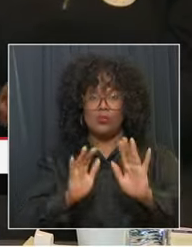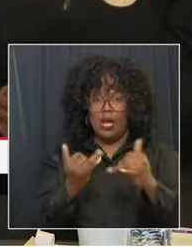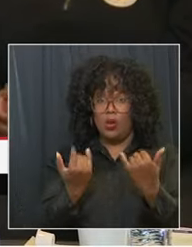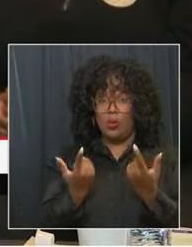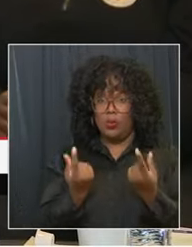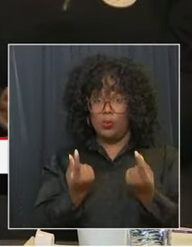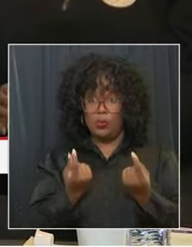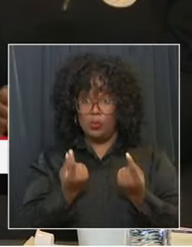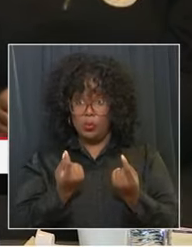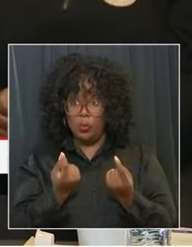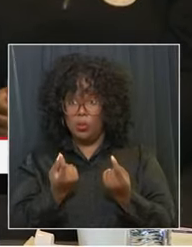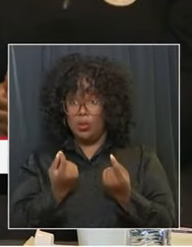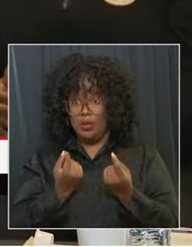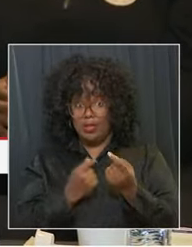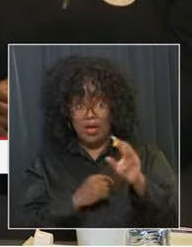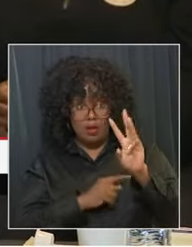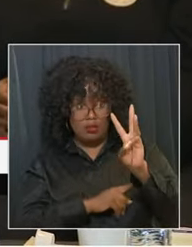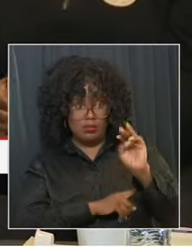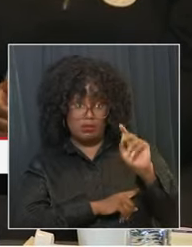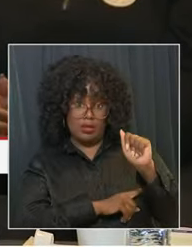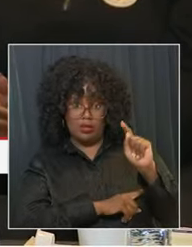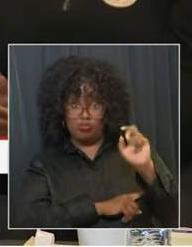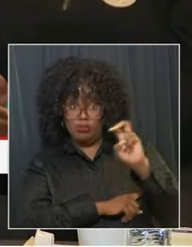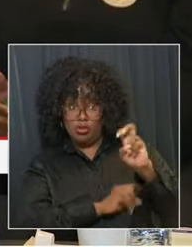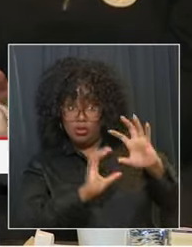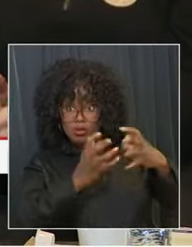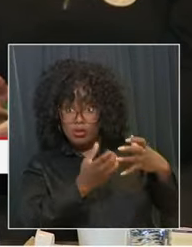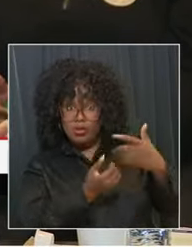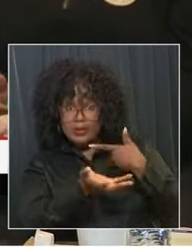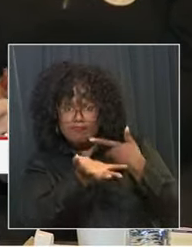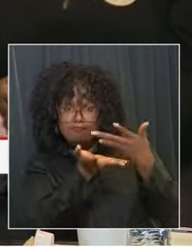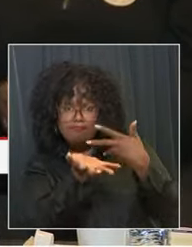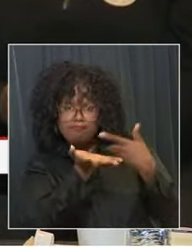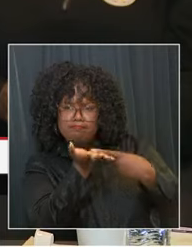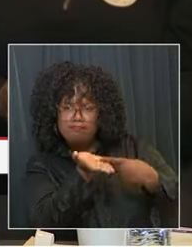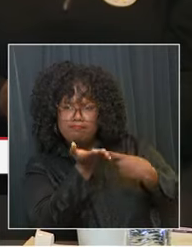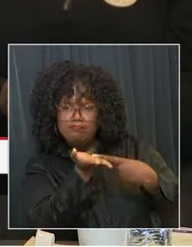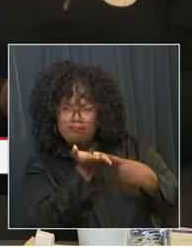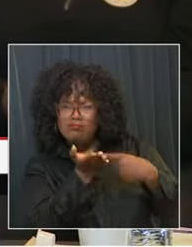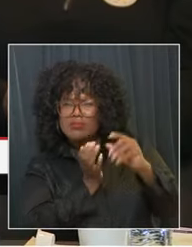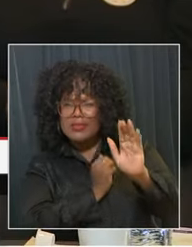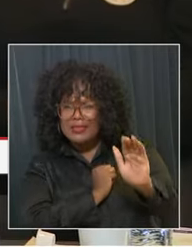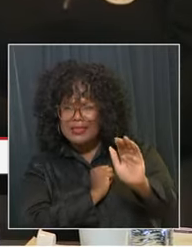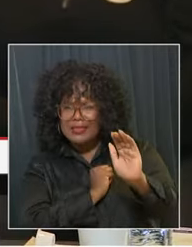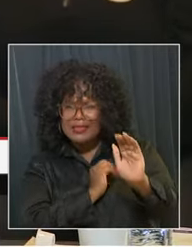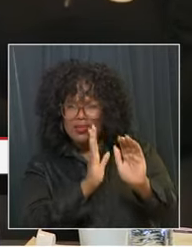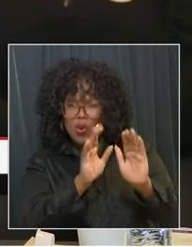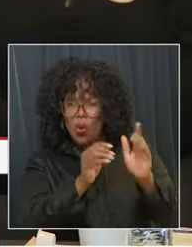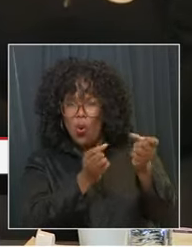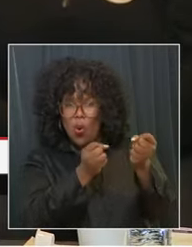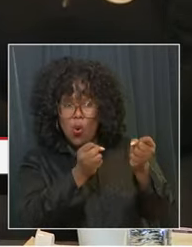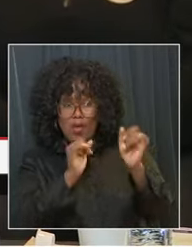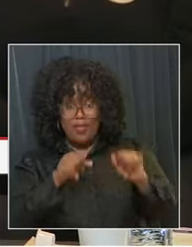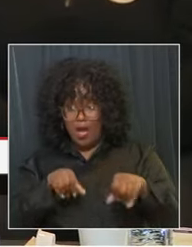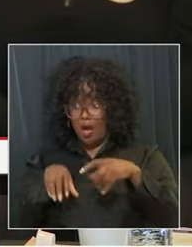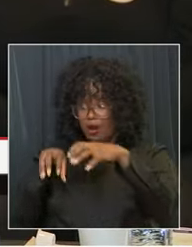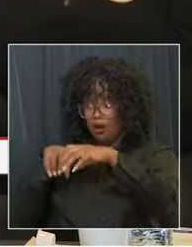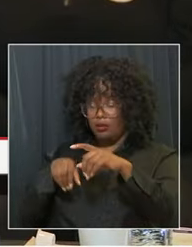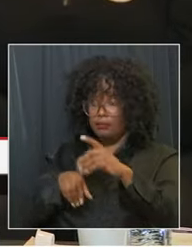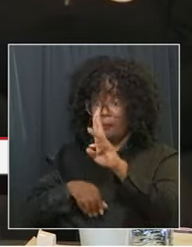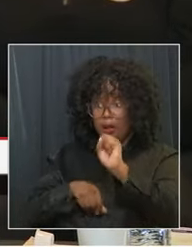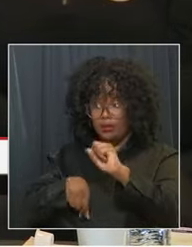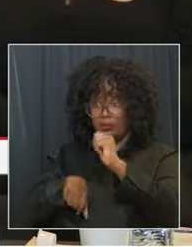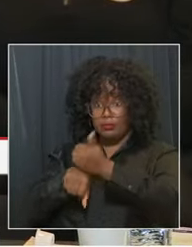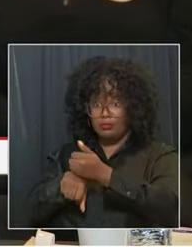to understand that we want to be able to look at that route, and also, and this is why I just didn't say bus